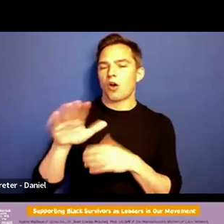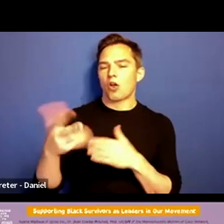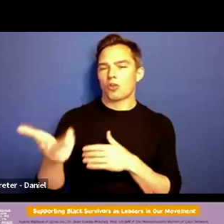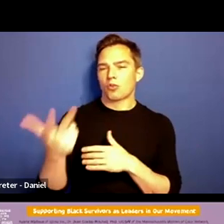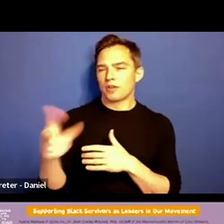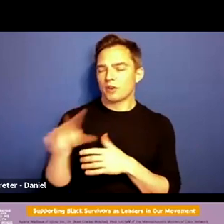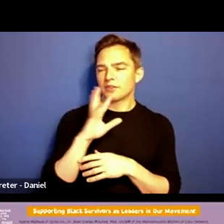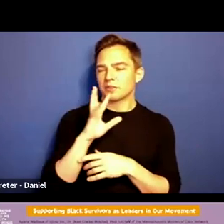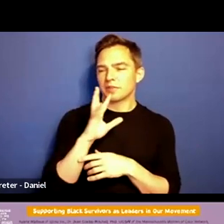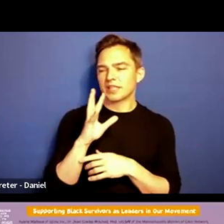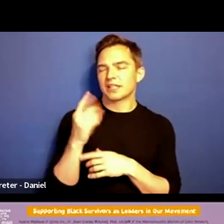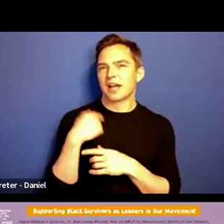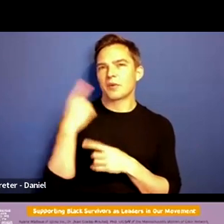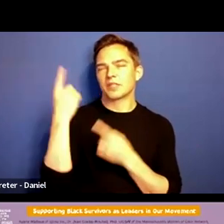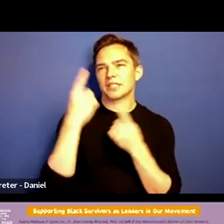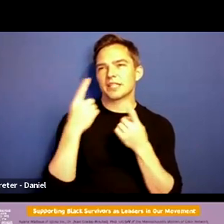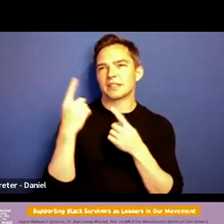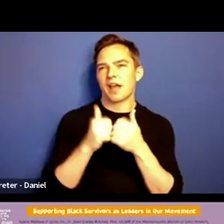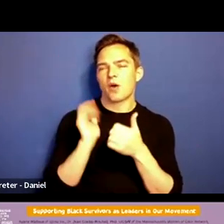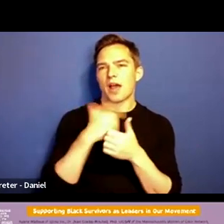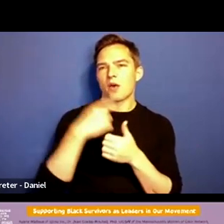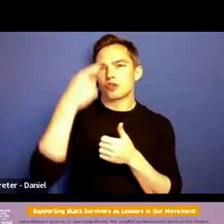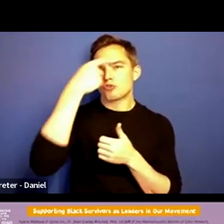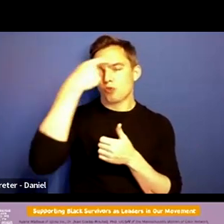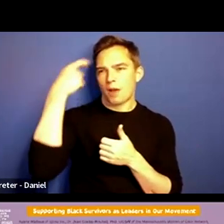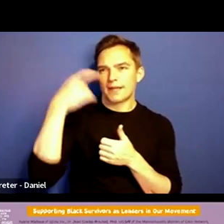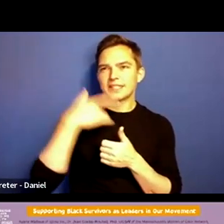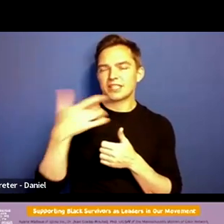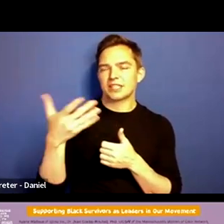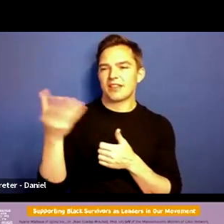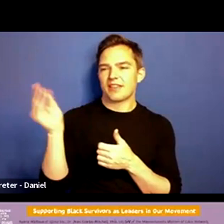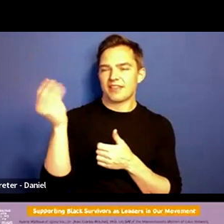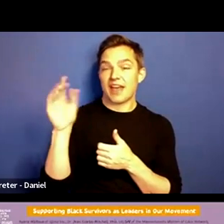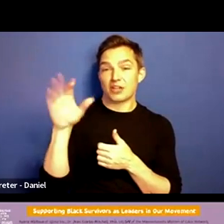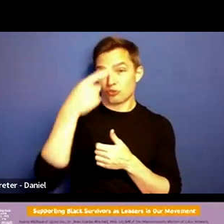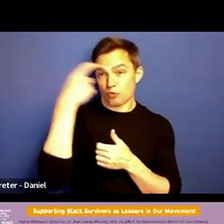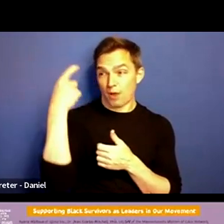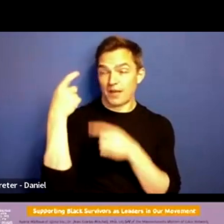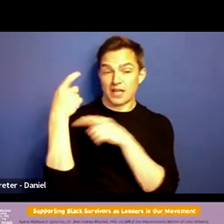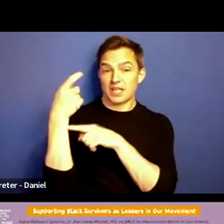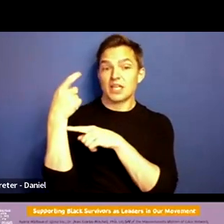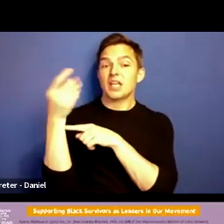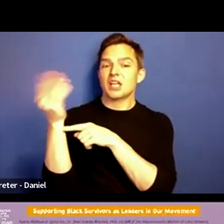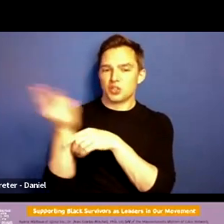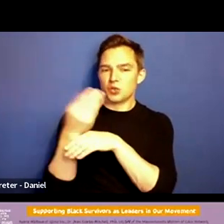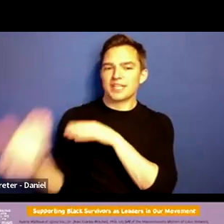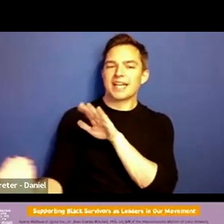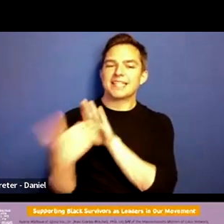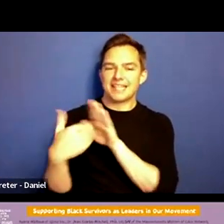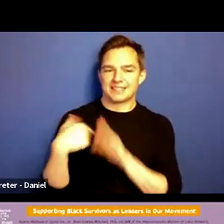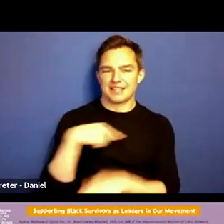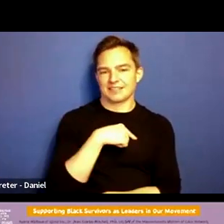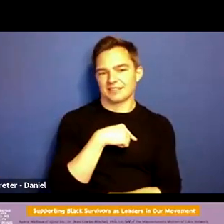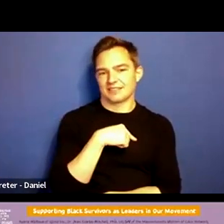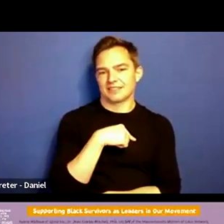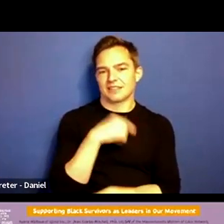the thing I was thinking about is how our trauma is used against us to hold us back. So like with not being seen as capable with